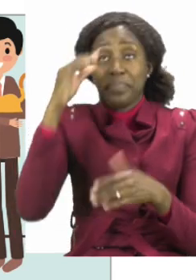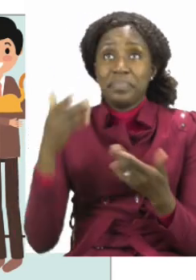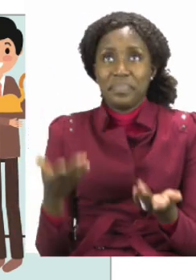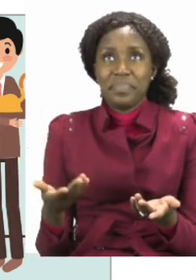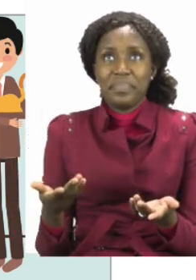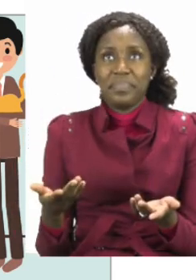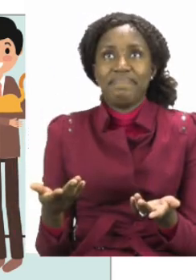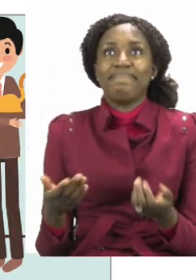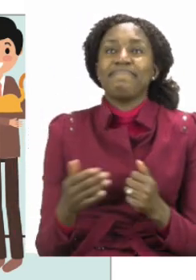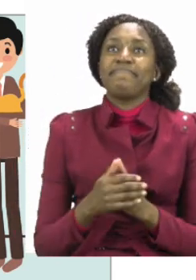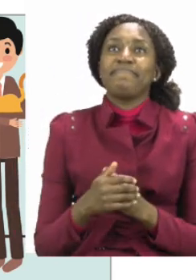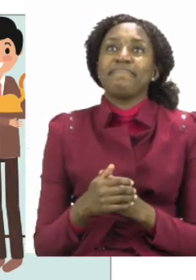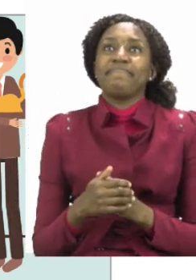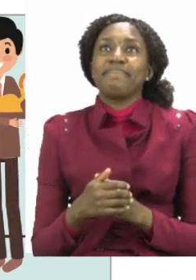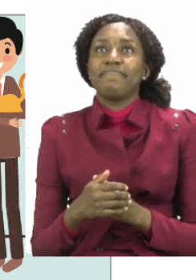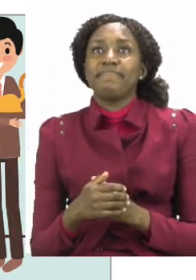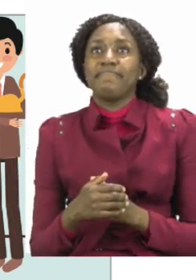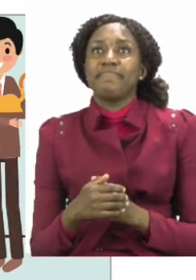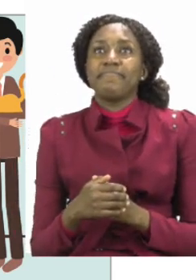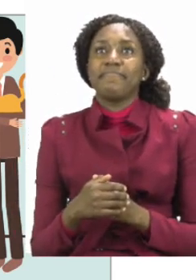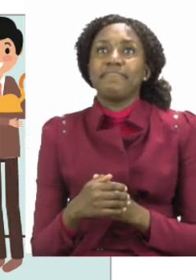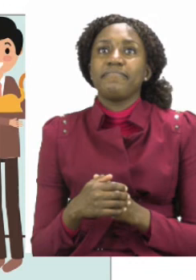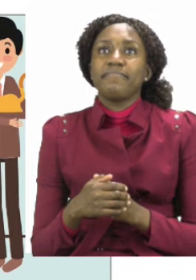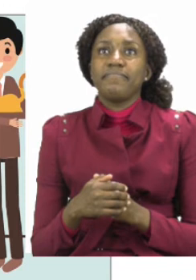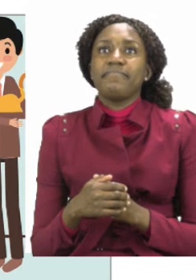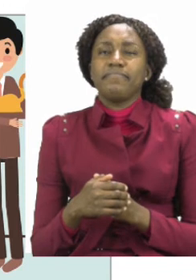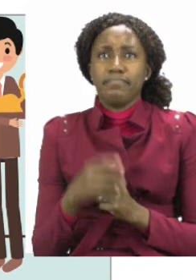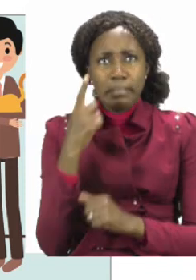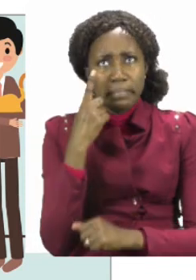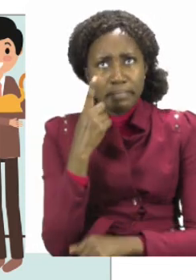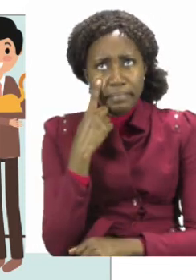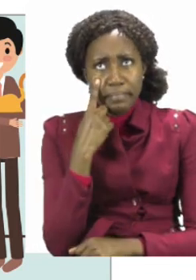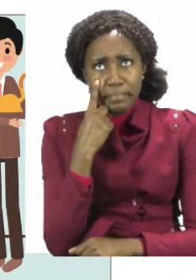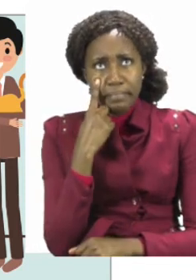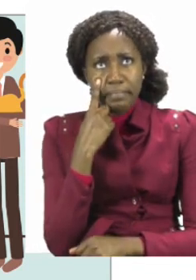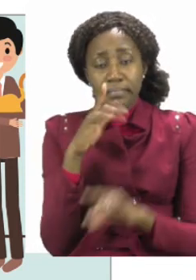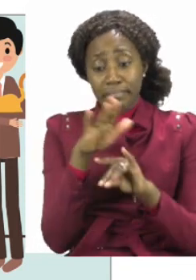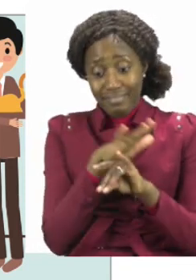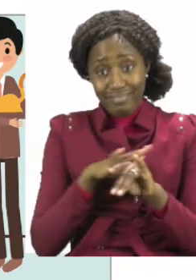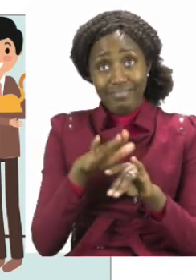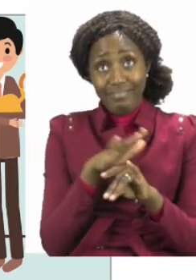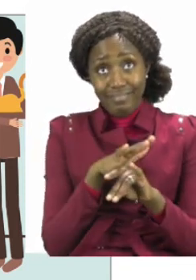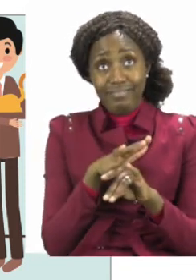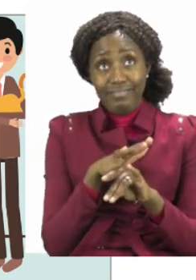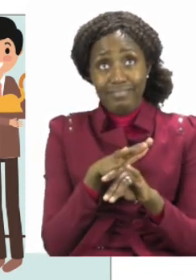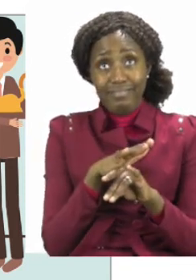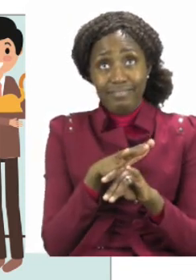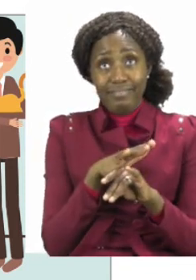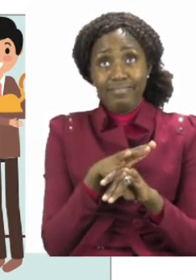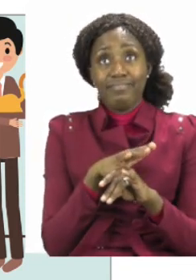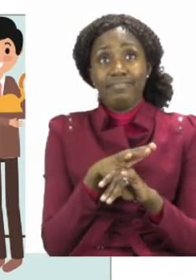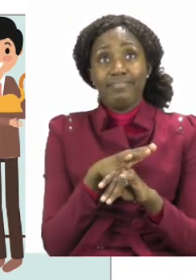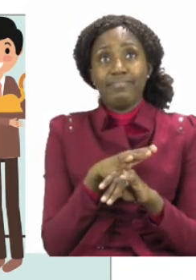Okay, now everyone, we have seen the animal and we have seen